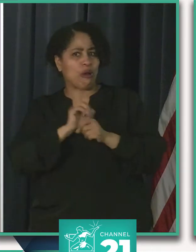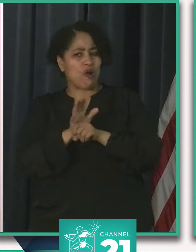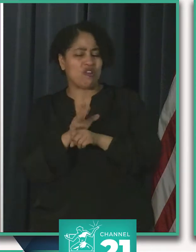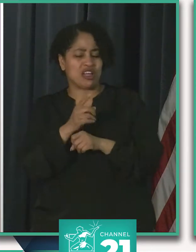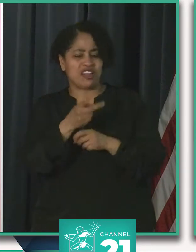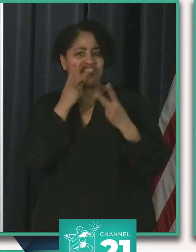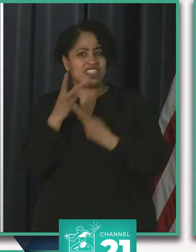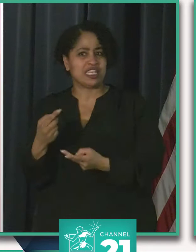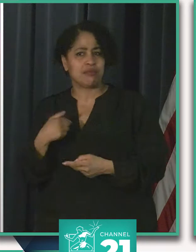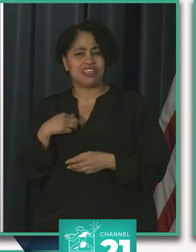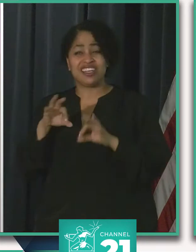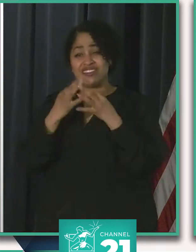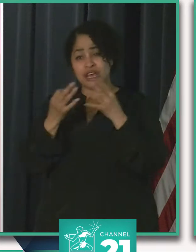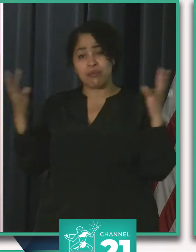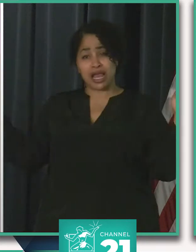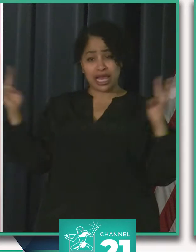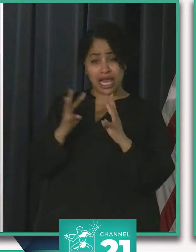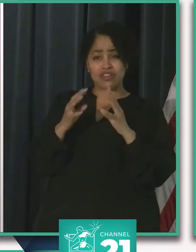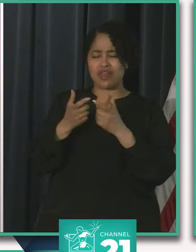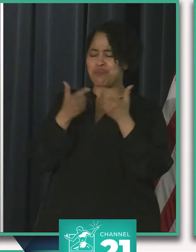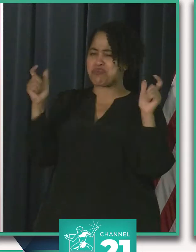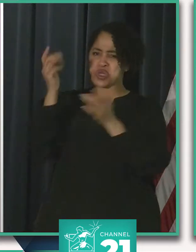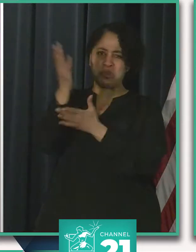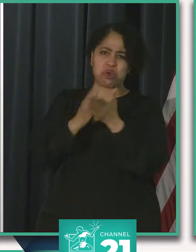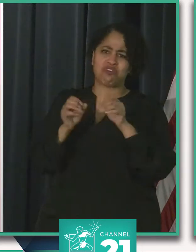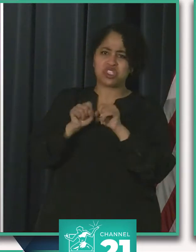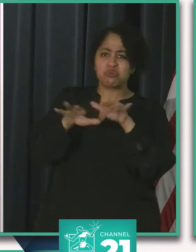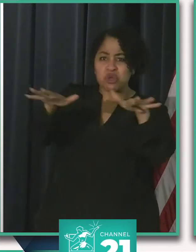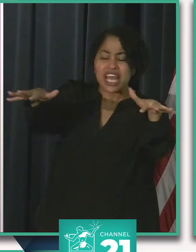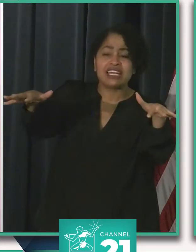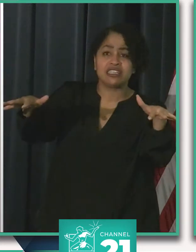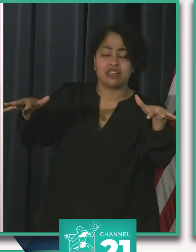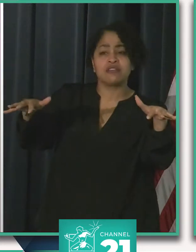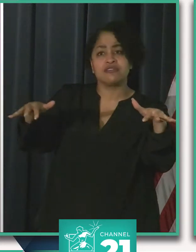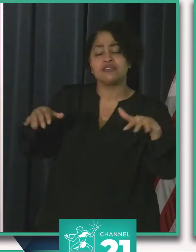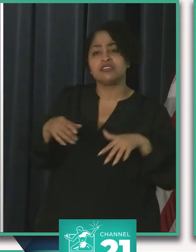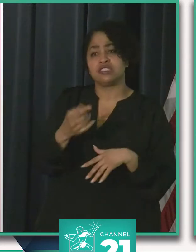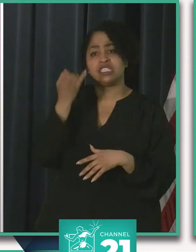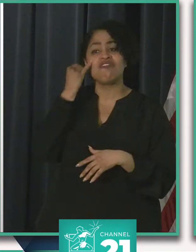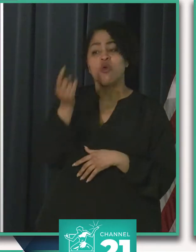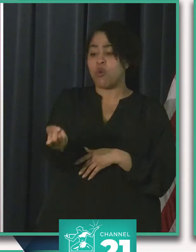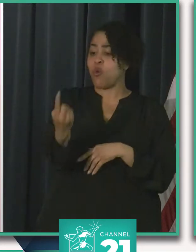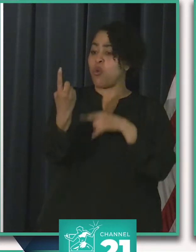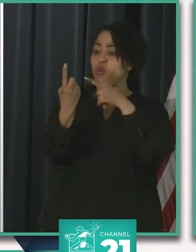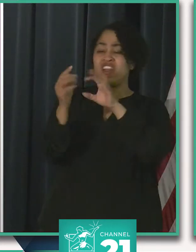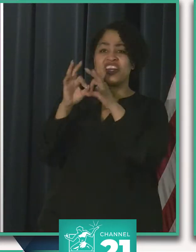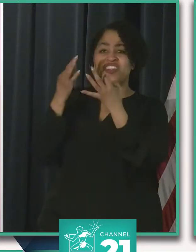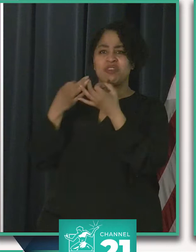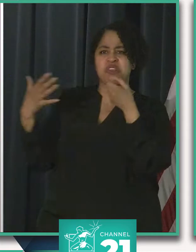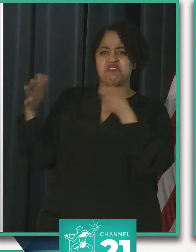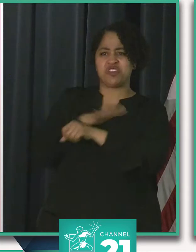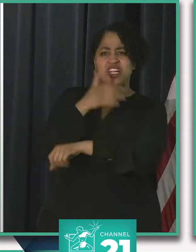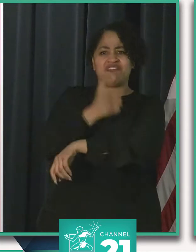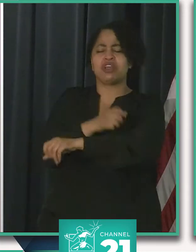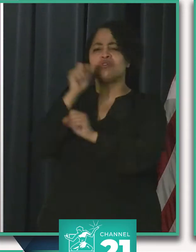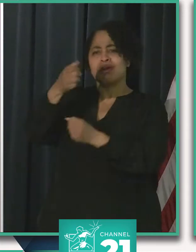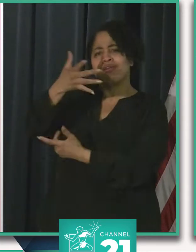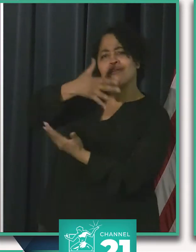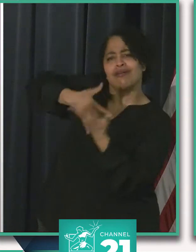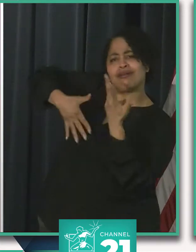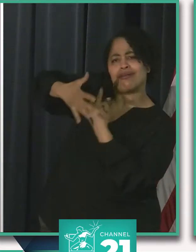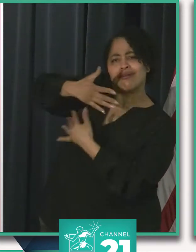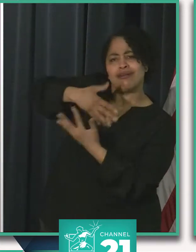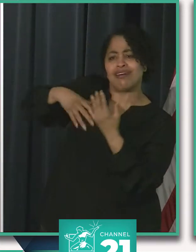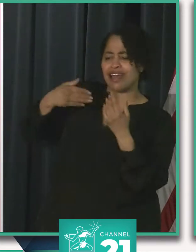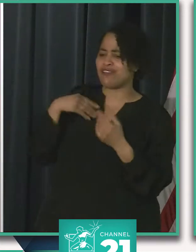These family gatherings have been a huge part of the spread. But if one of the families is fully vaccinated, you can be together and have